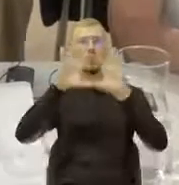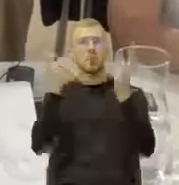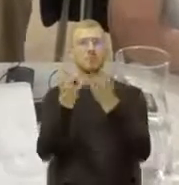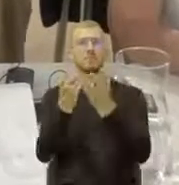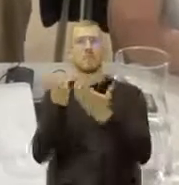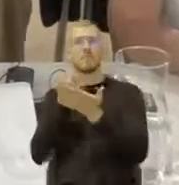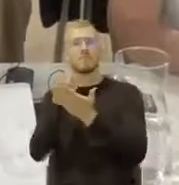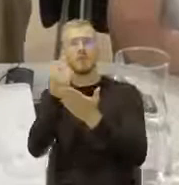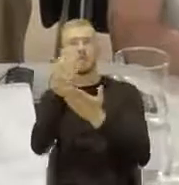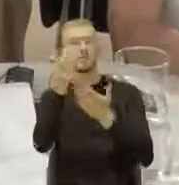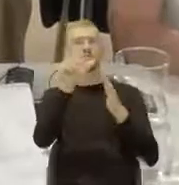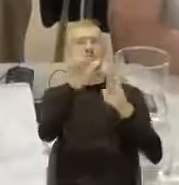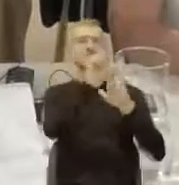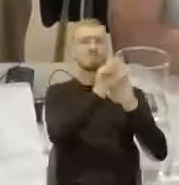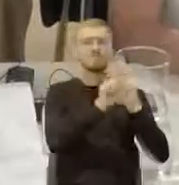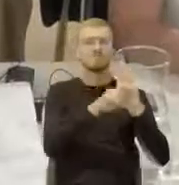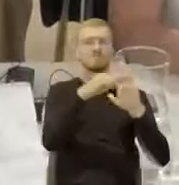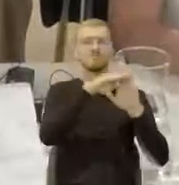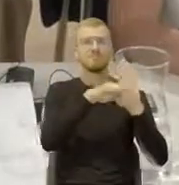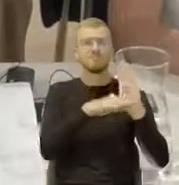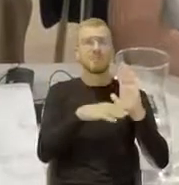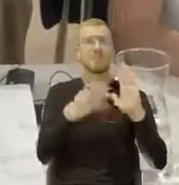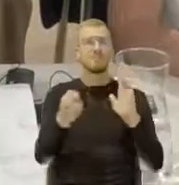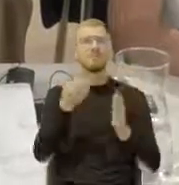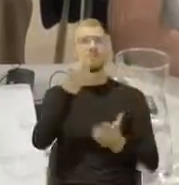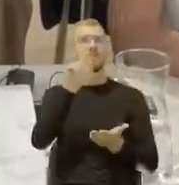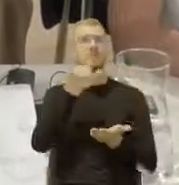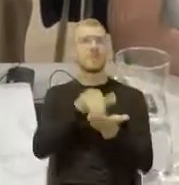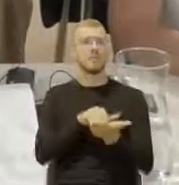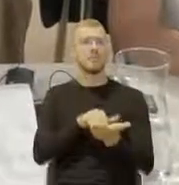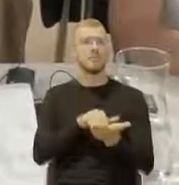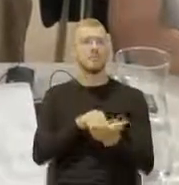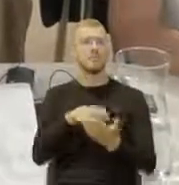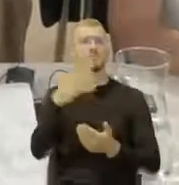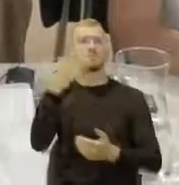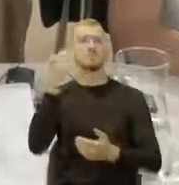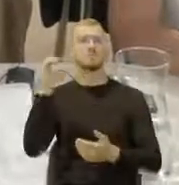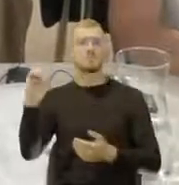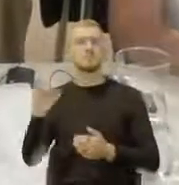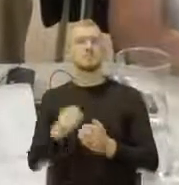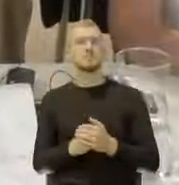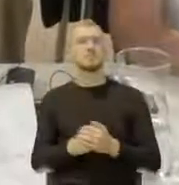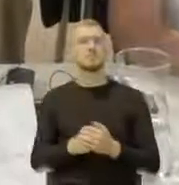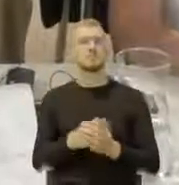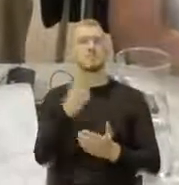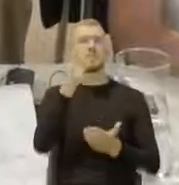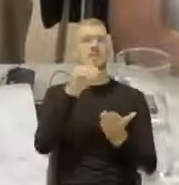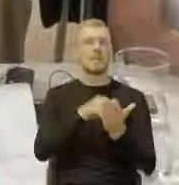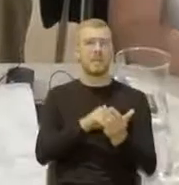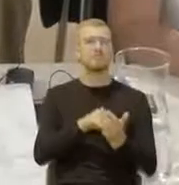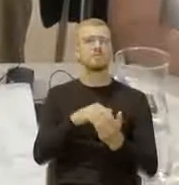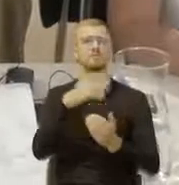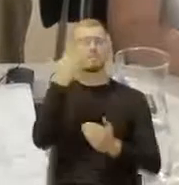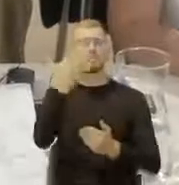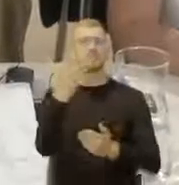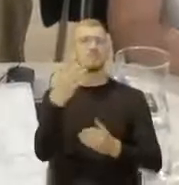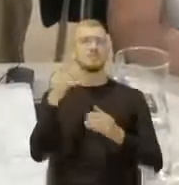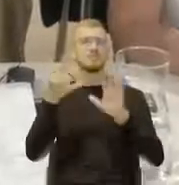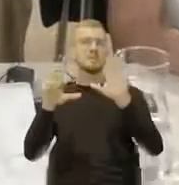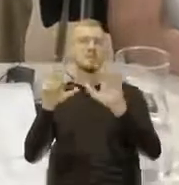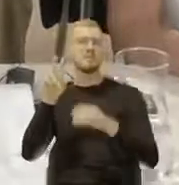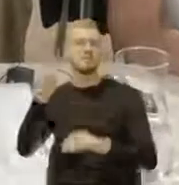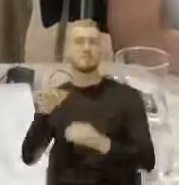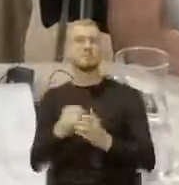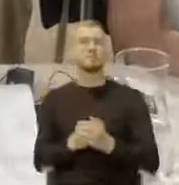1,582 municipalities have brought public local services back into their